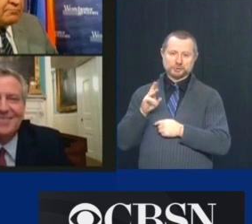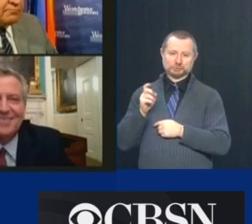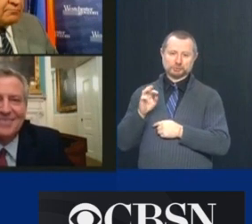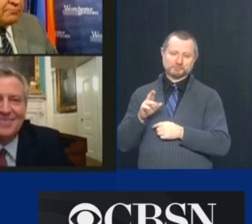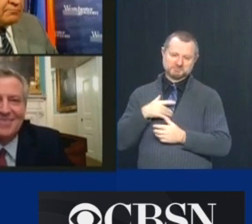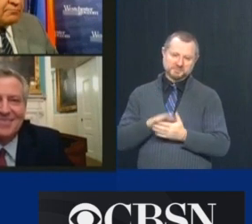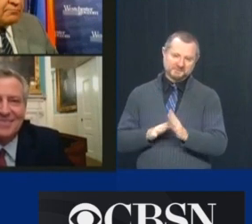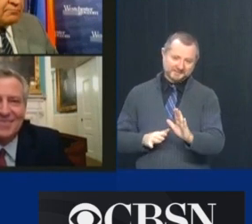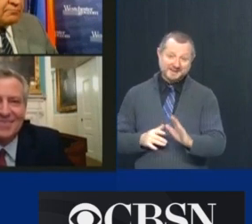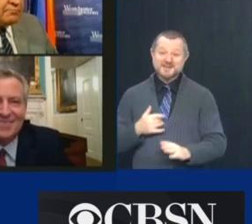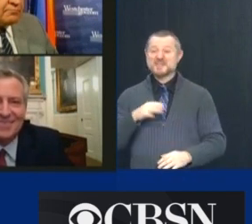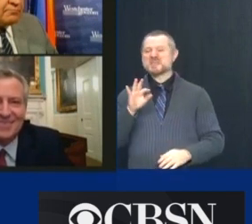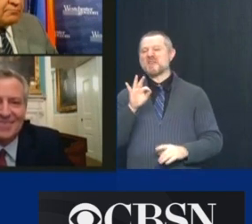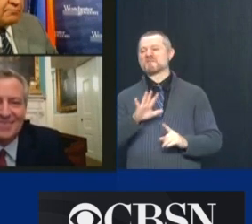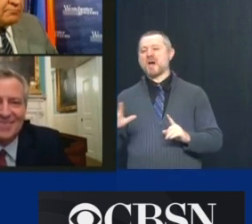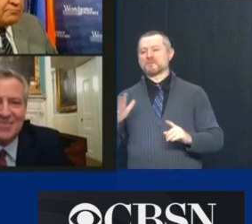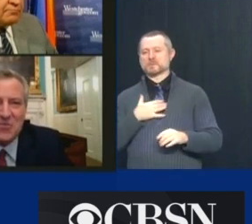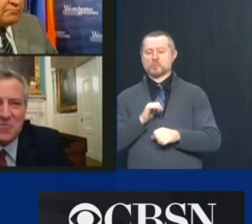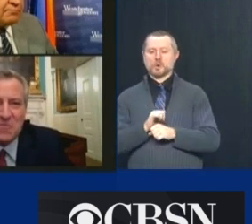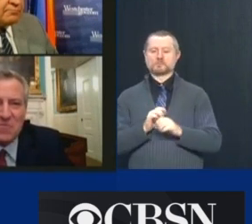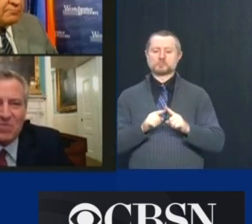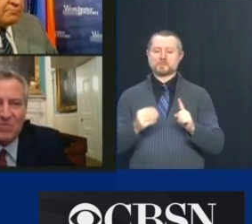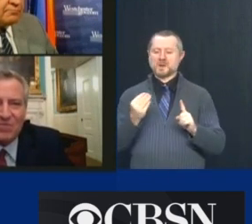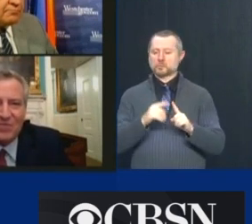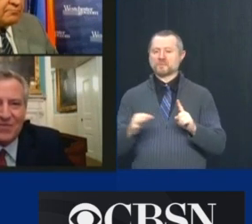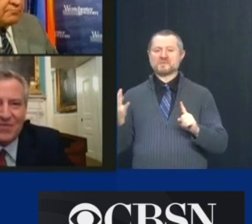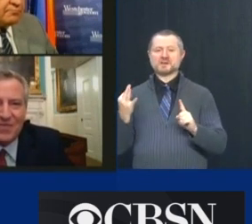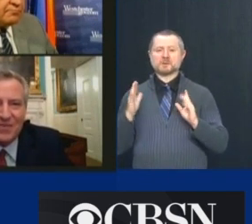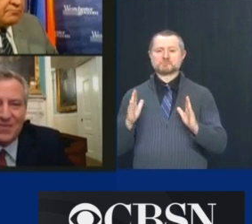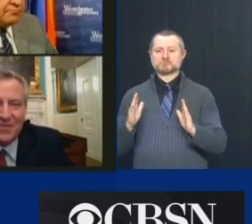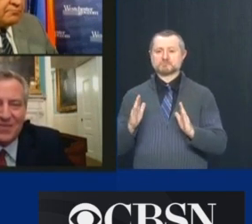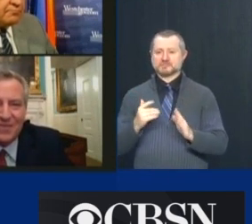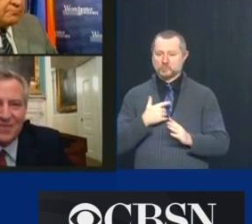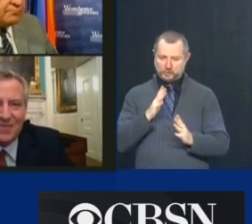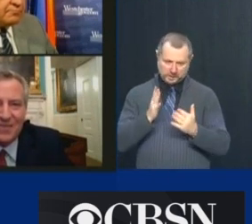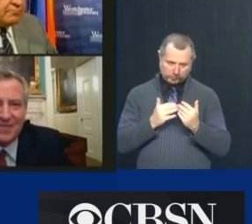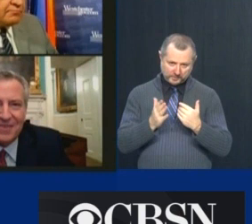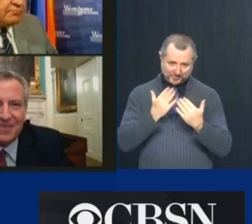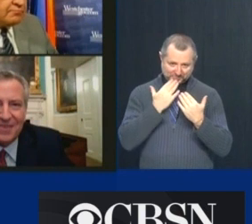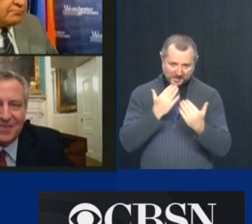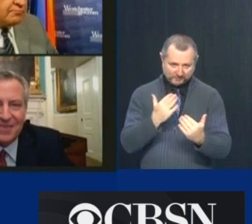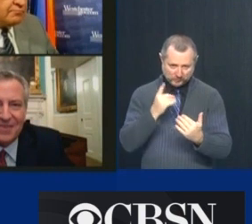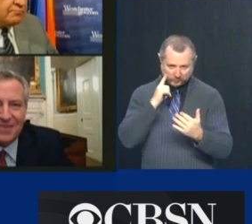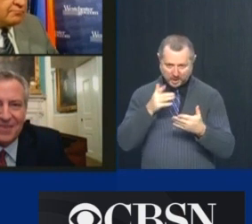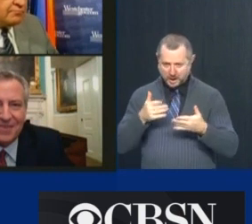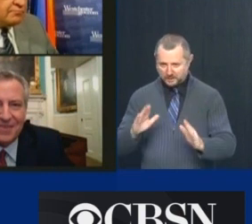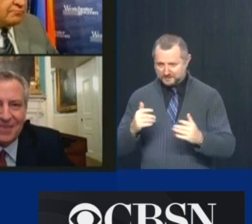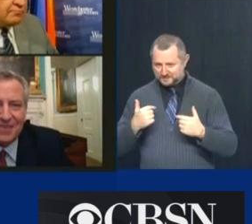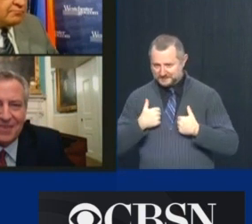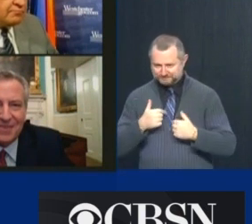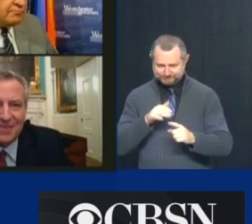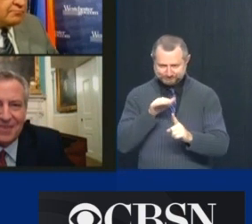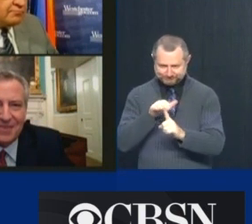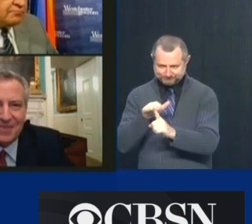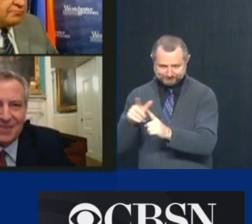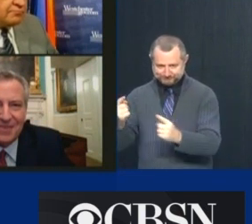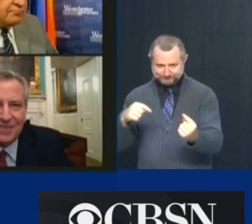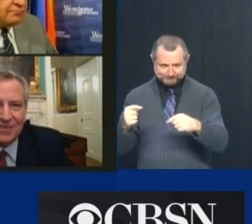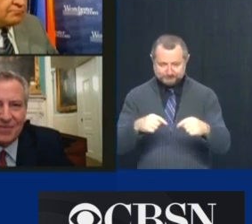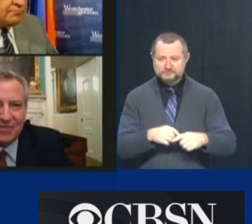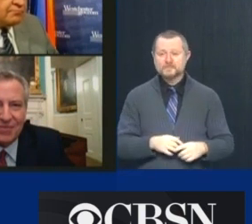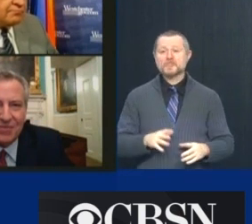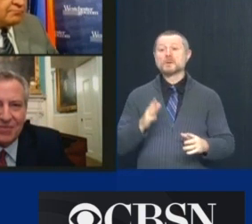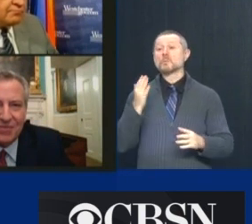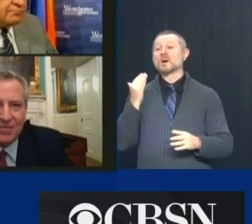9-to-5 kind of person myself. So thank you all for allowing us to bother you because the Department of